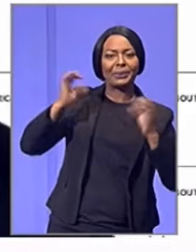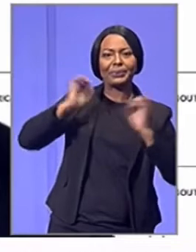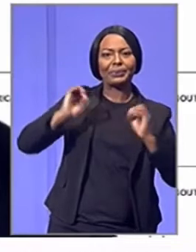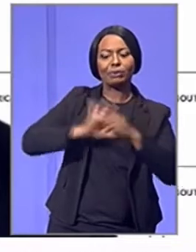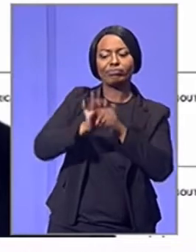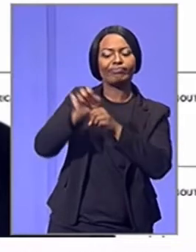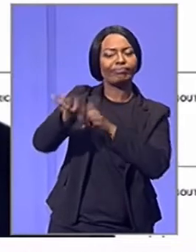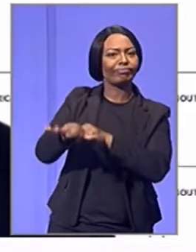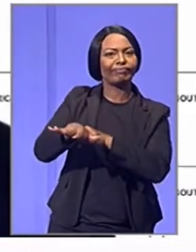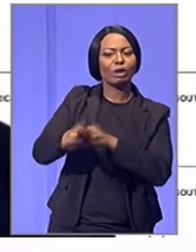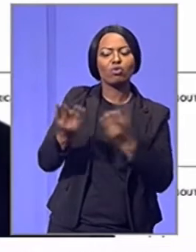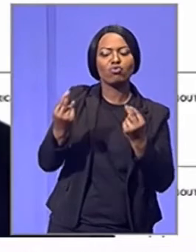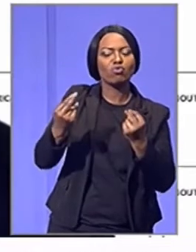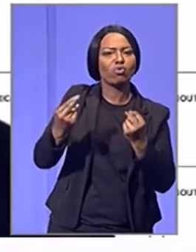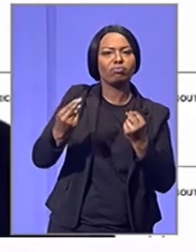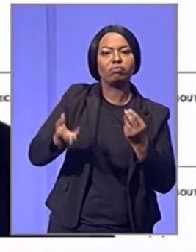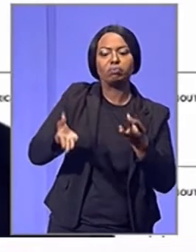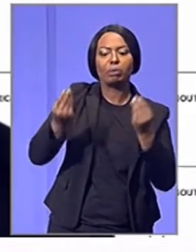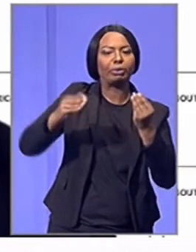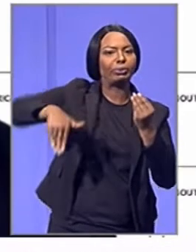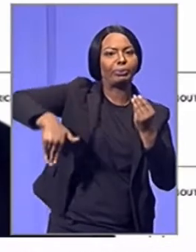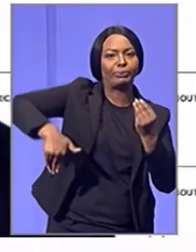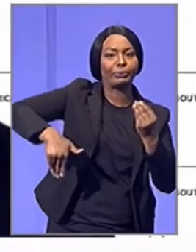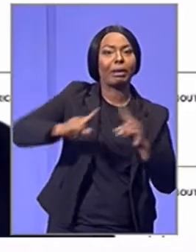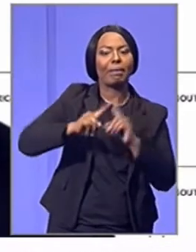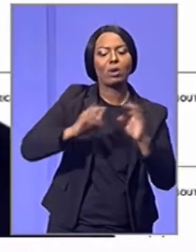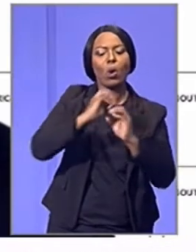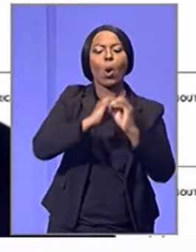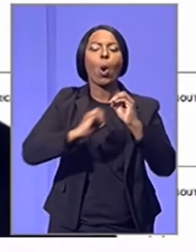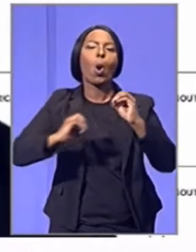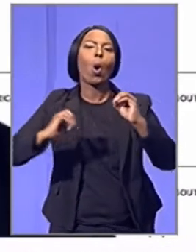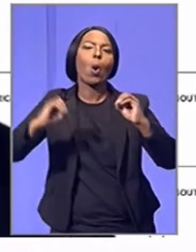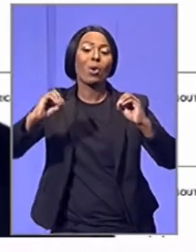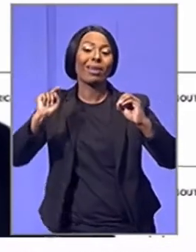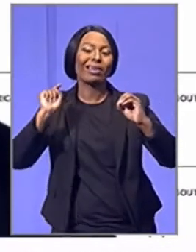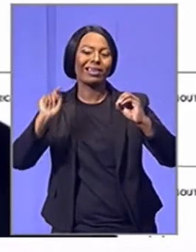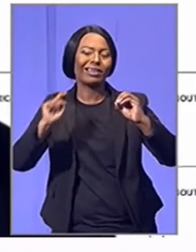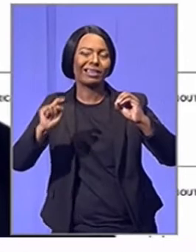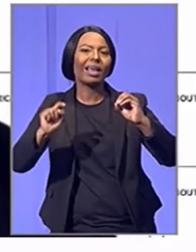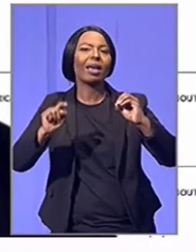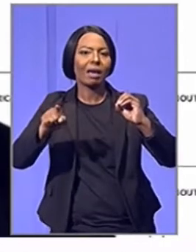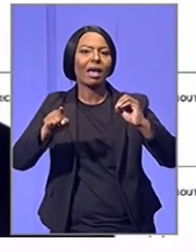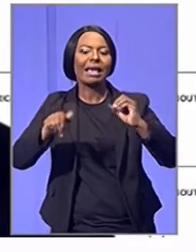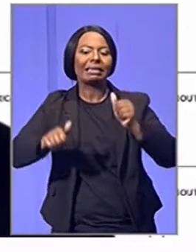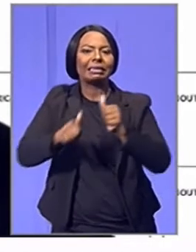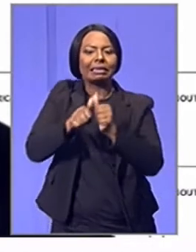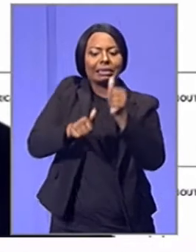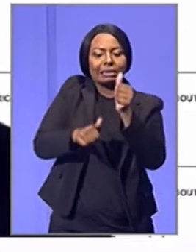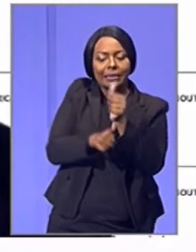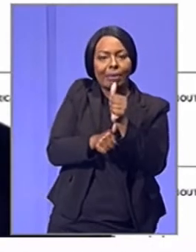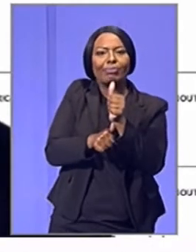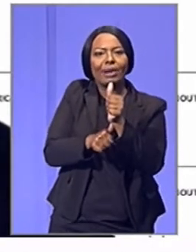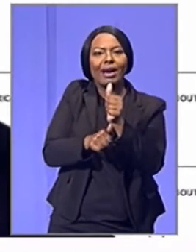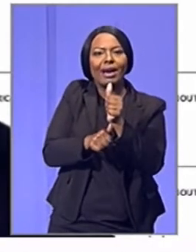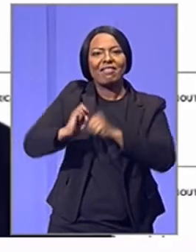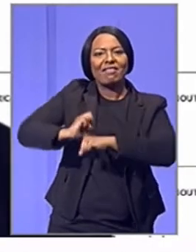variant except changes in the Omicron, which is now just the subvariant of the Omicron.